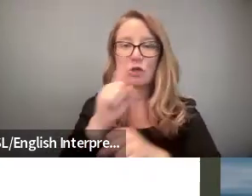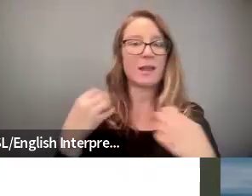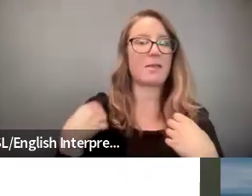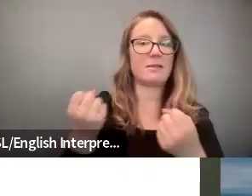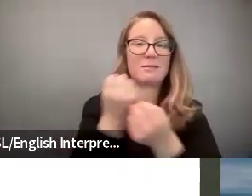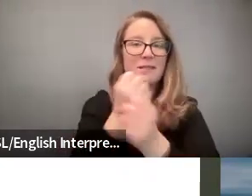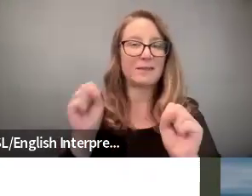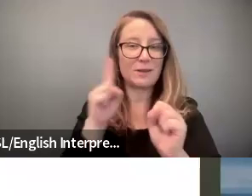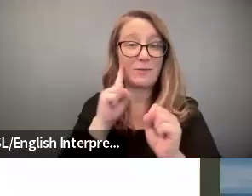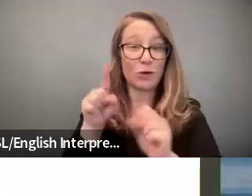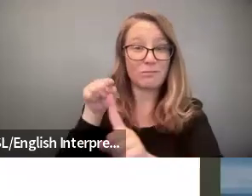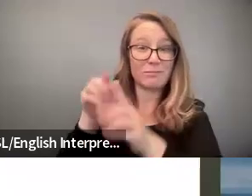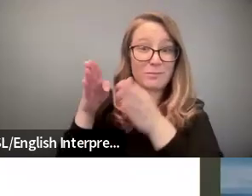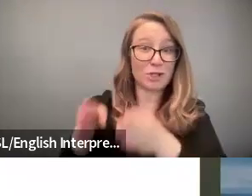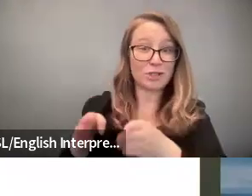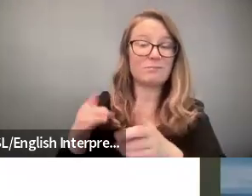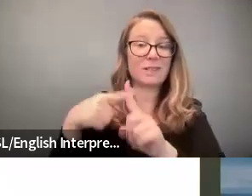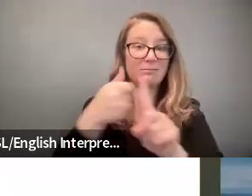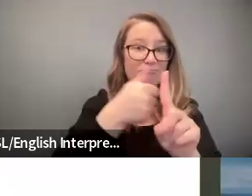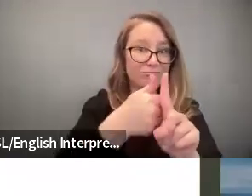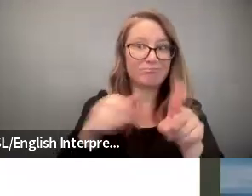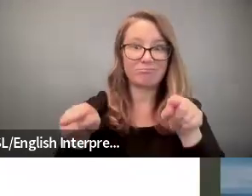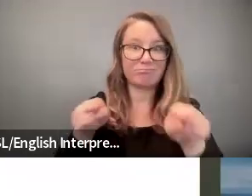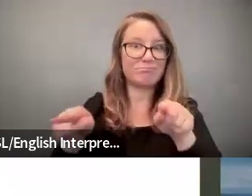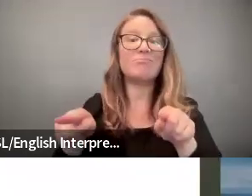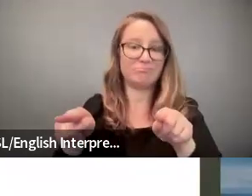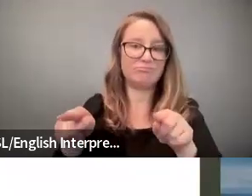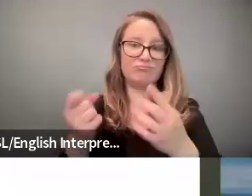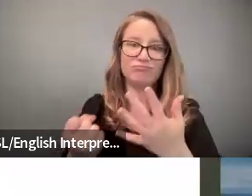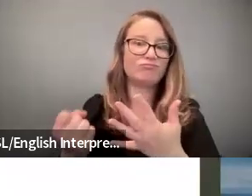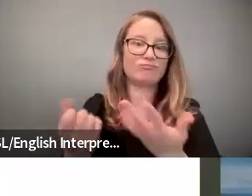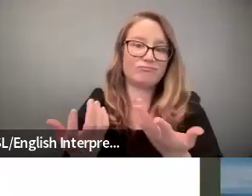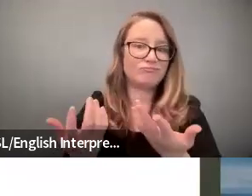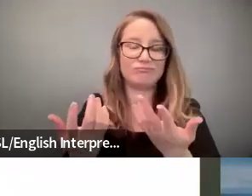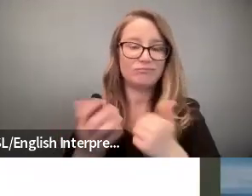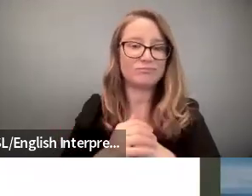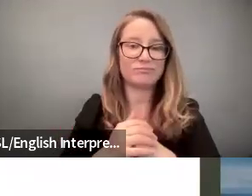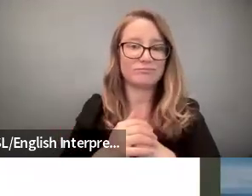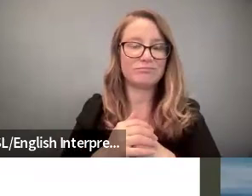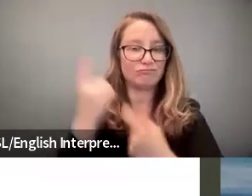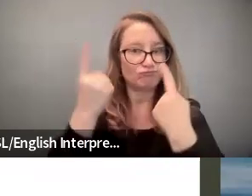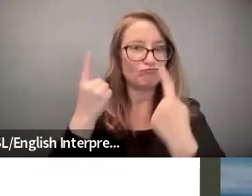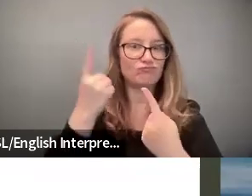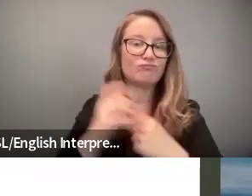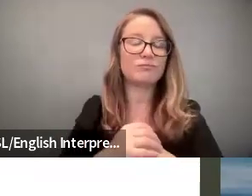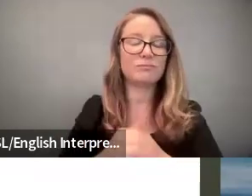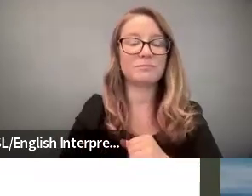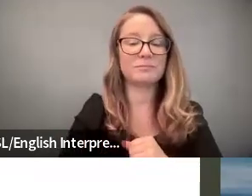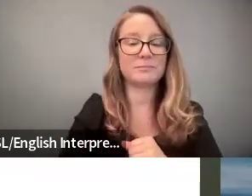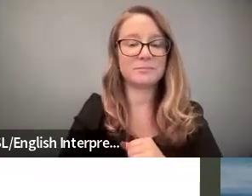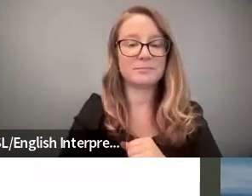safety of them as well as the person that they are caring for, of course, is considered. So